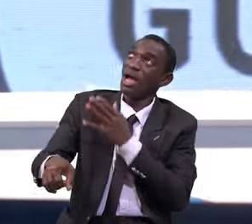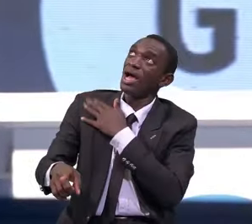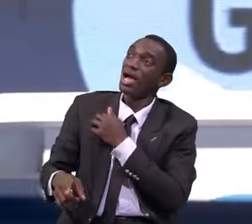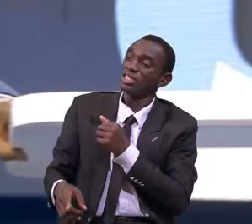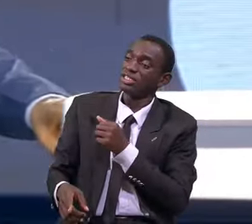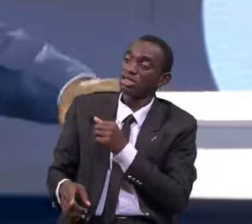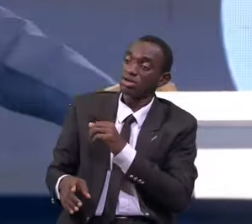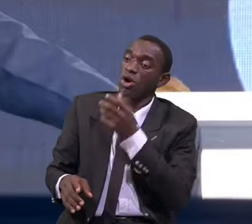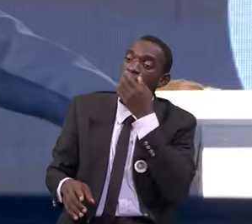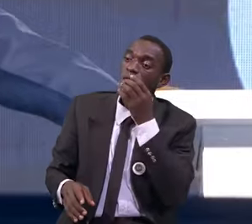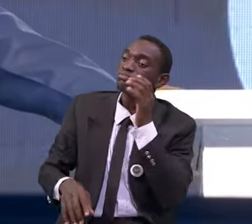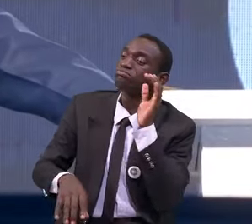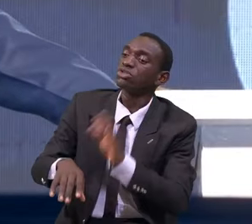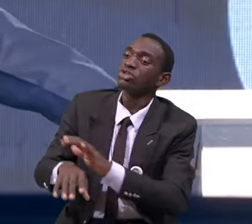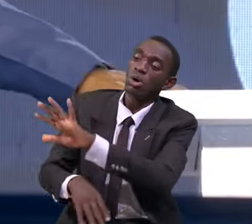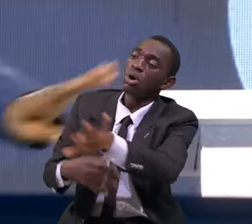devil wanted to touch him.